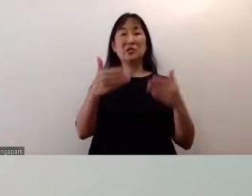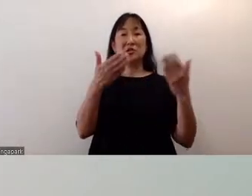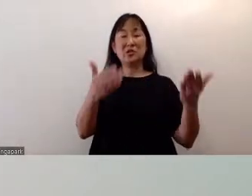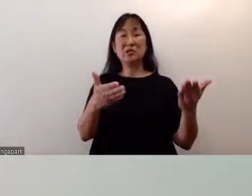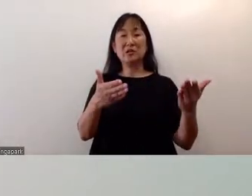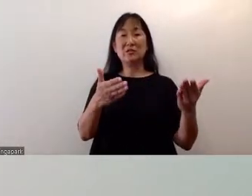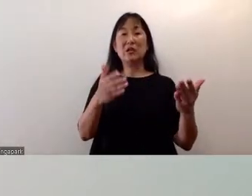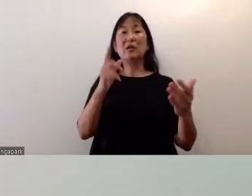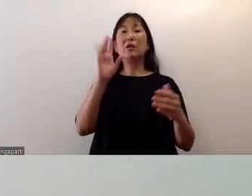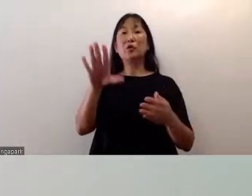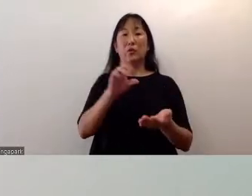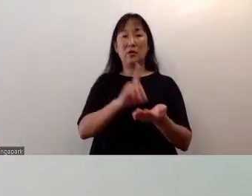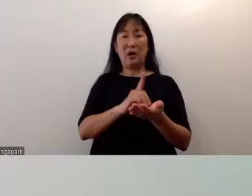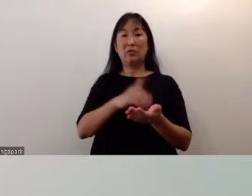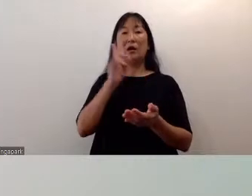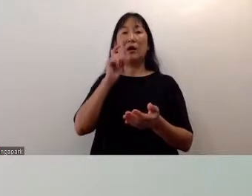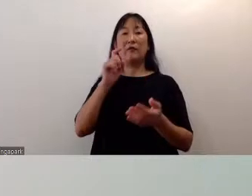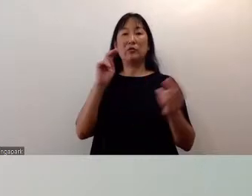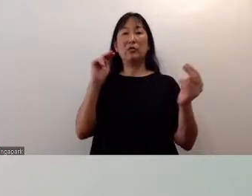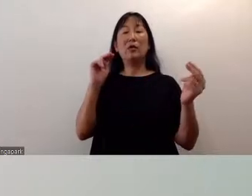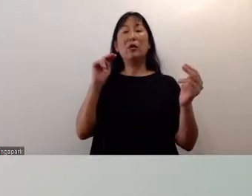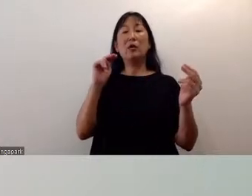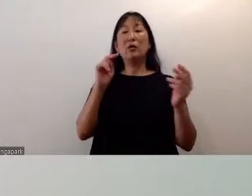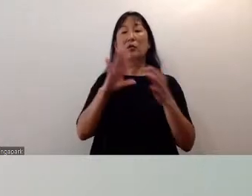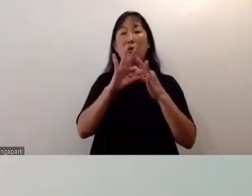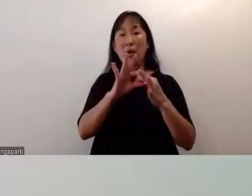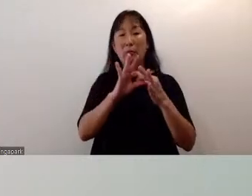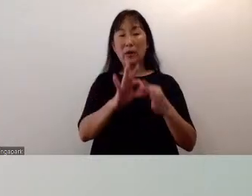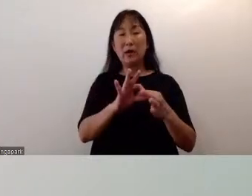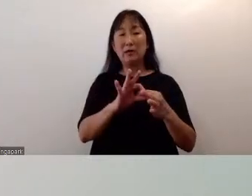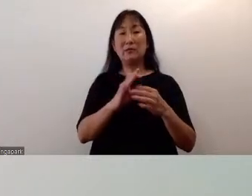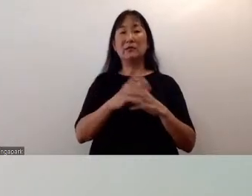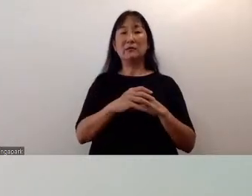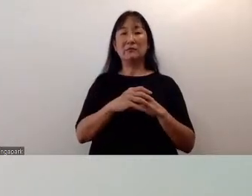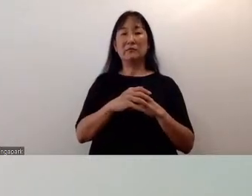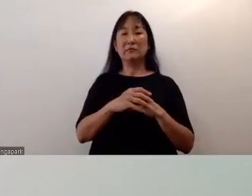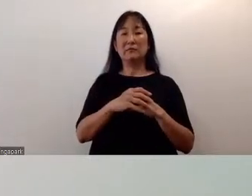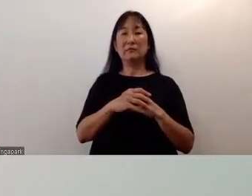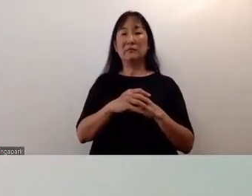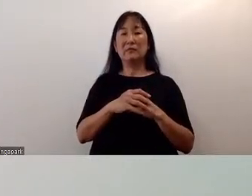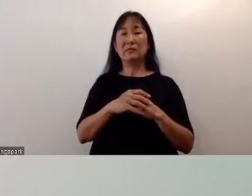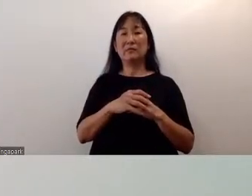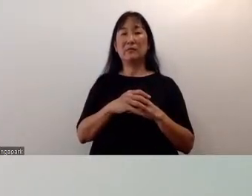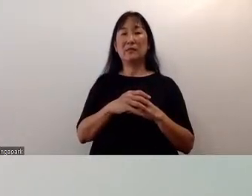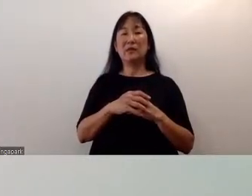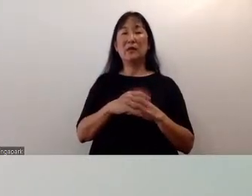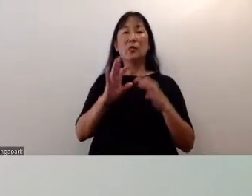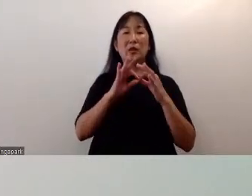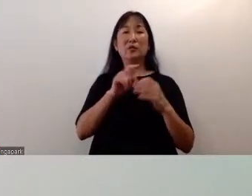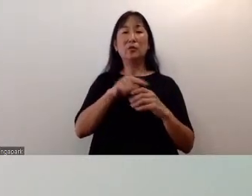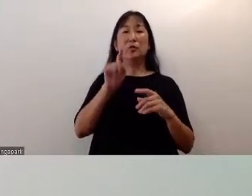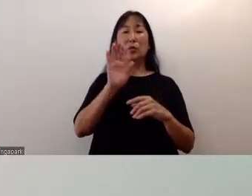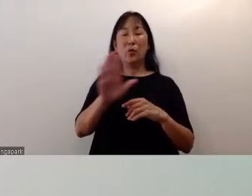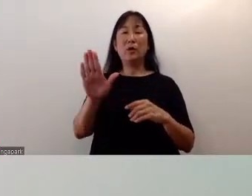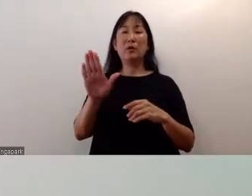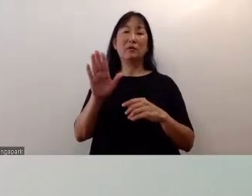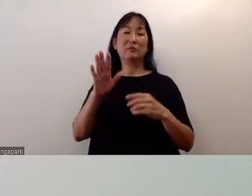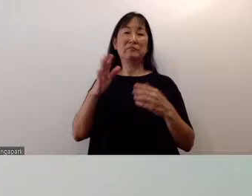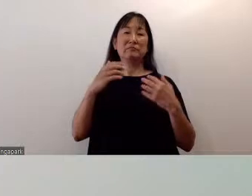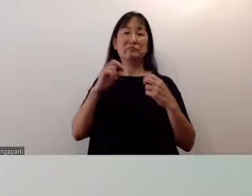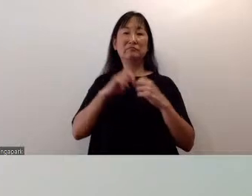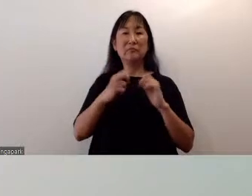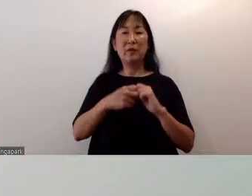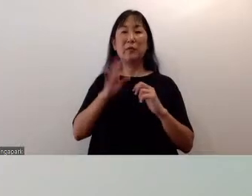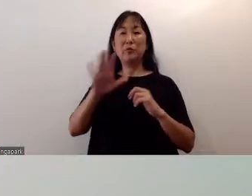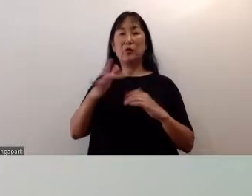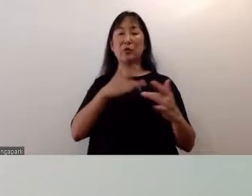cooperate. They're going to have to respond to the department when they request information related to your particular condition. The other